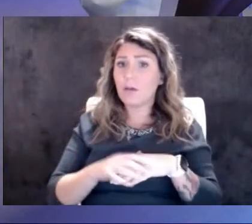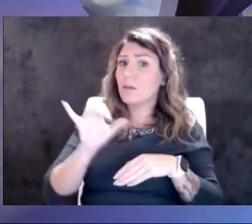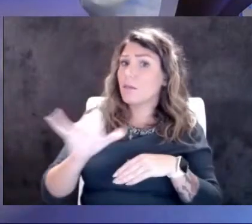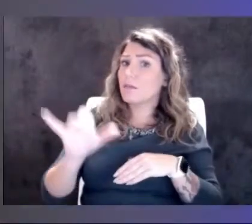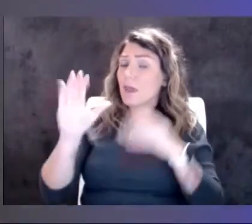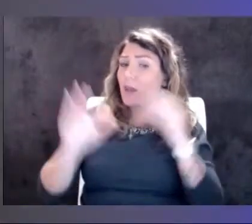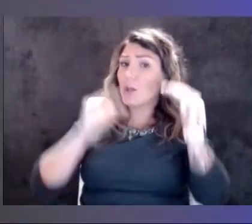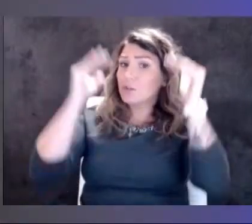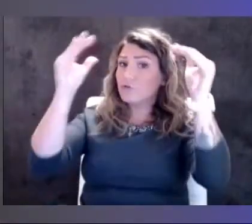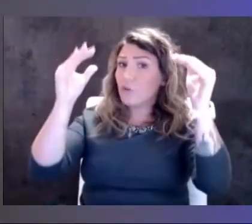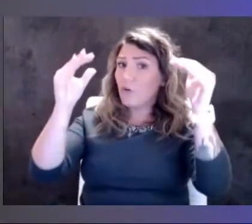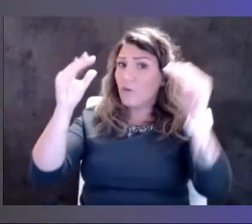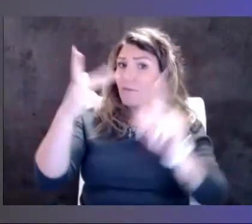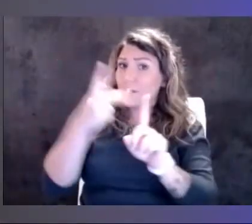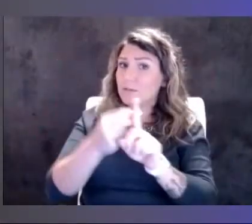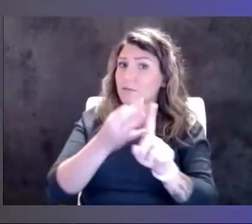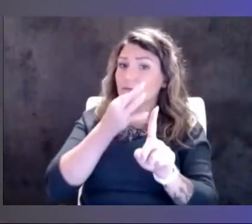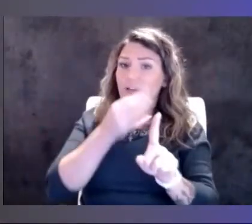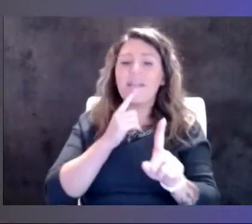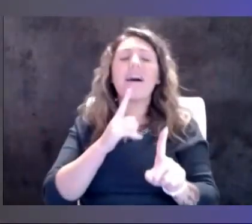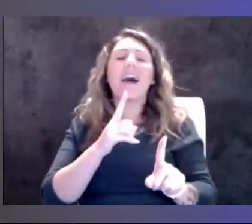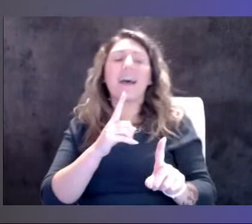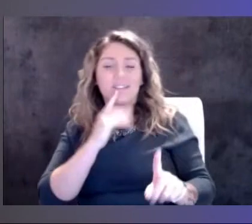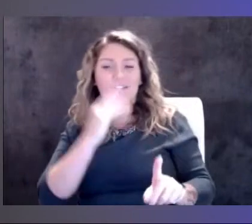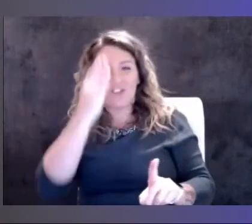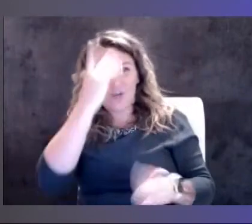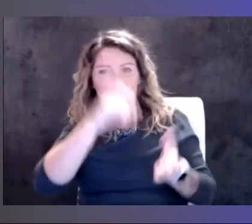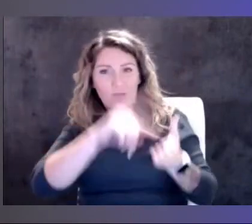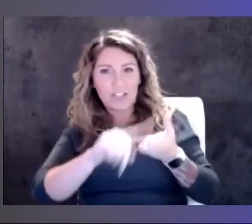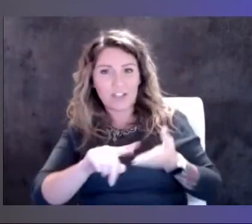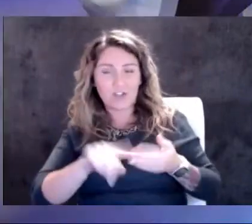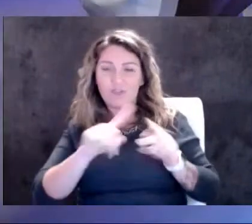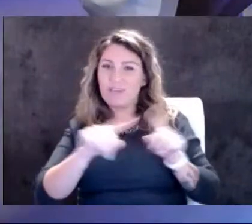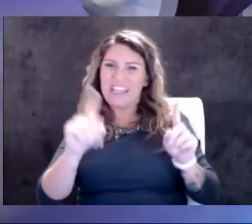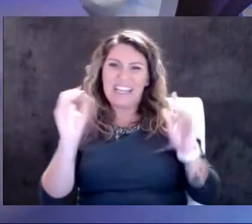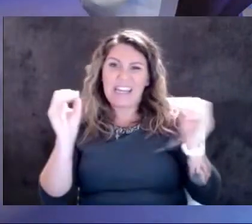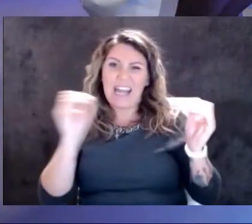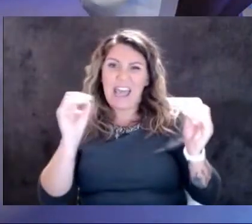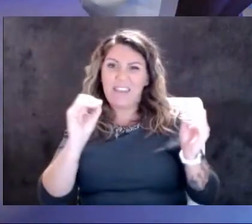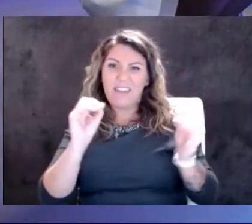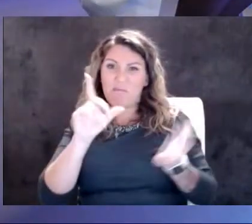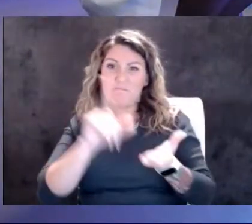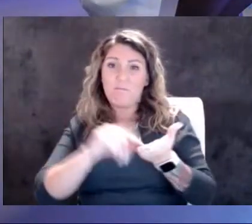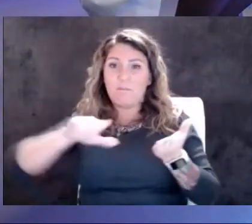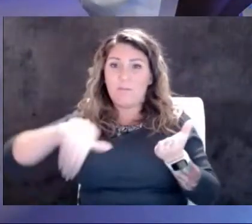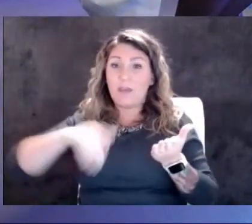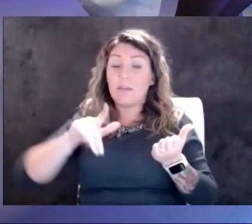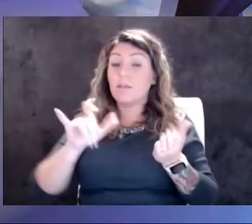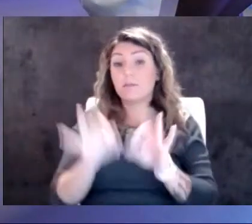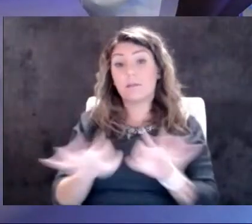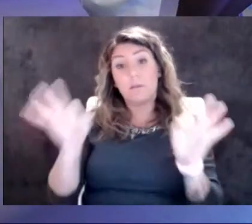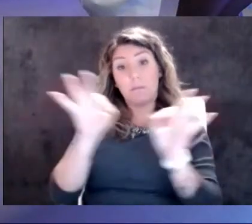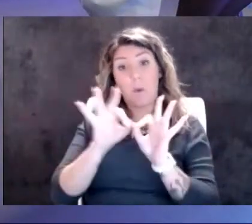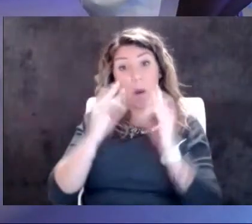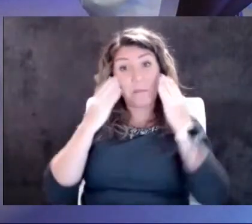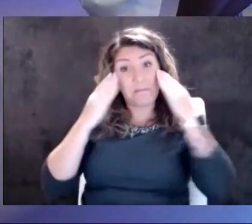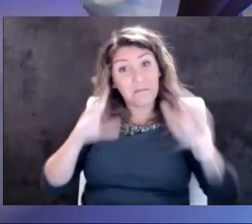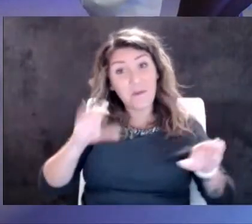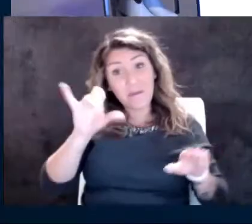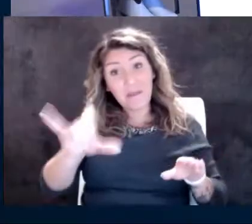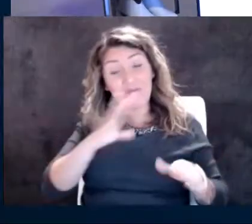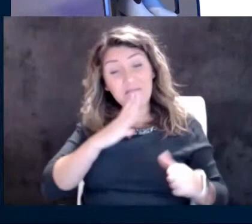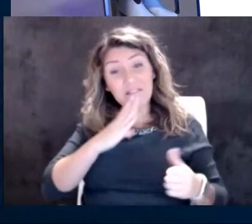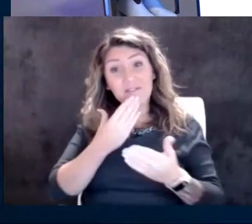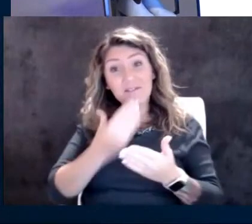well, do you think? I am certain that they are researching it, but I have not seen anything on that yet. Okay, so good. That's an important point to note. I did not know that. That was good. All